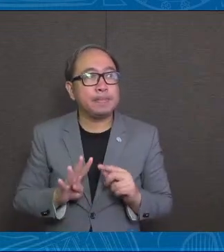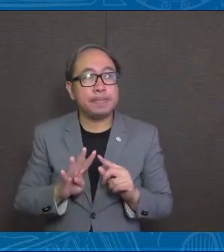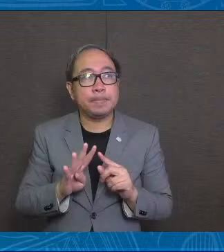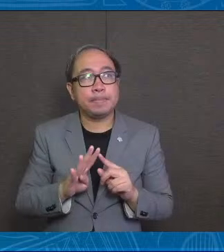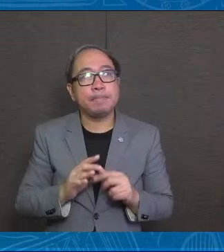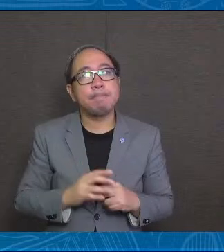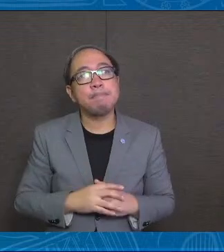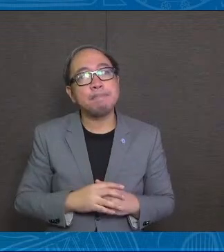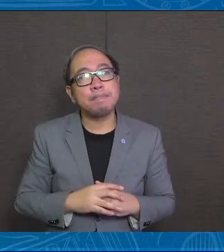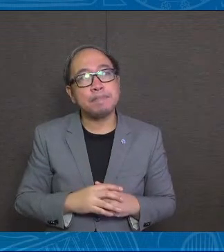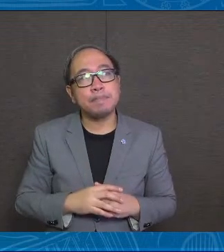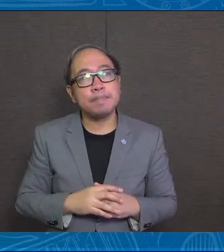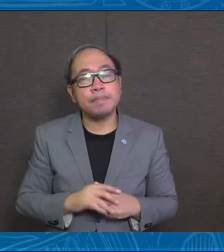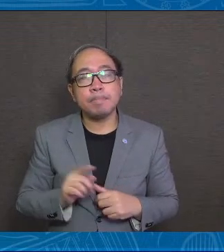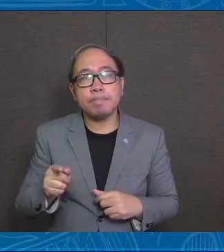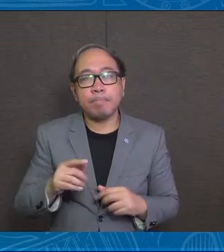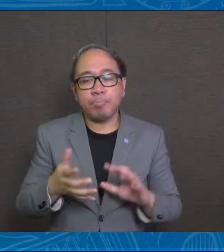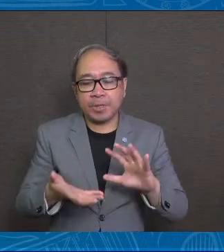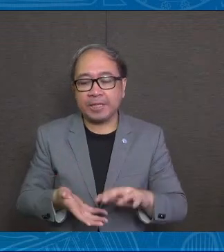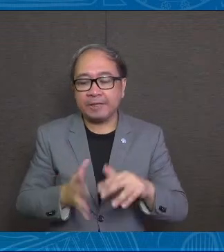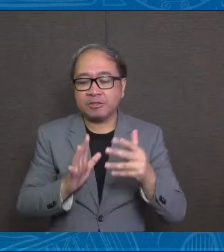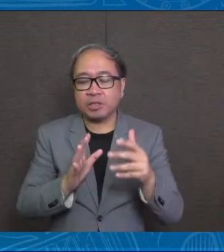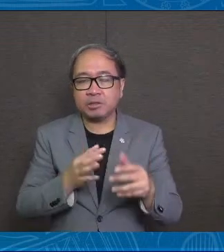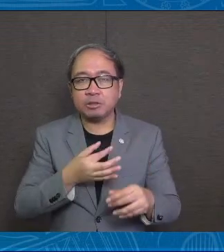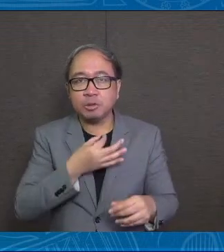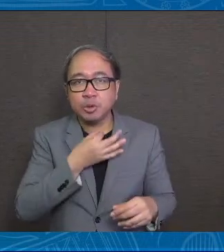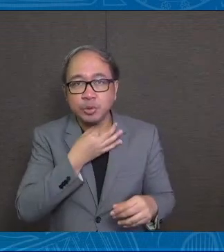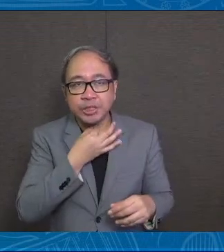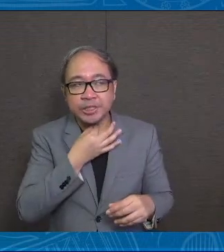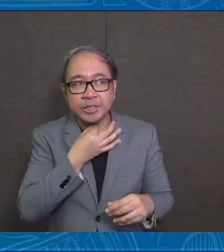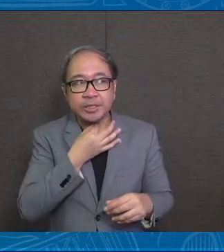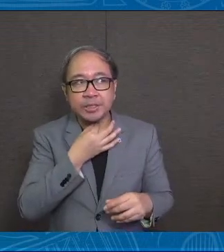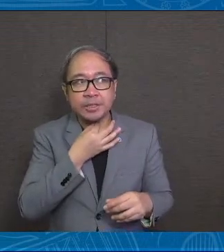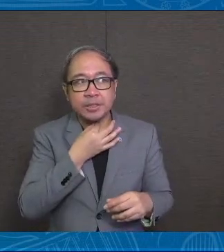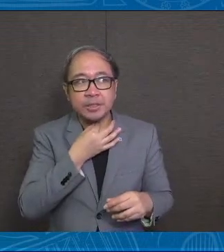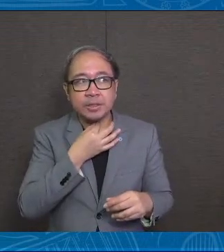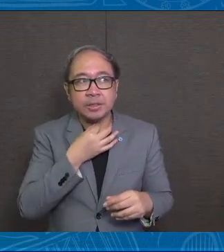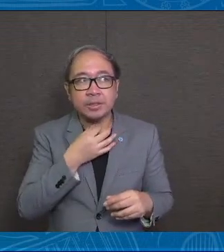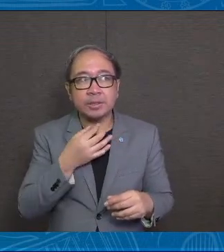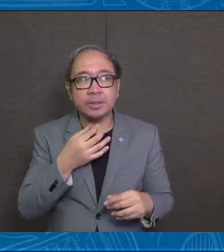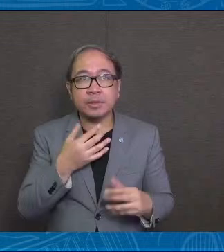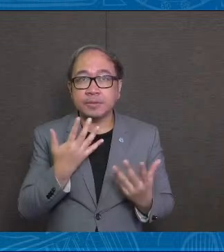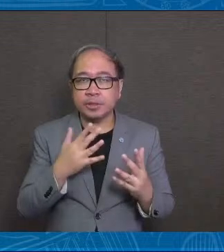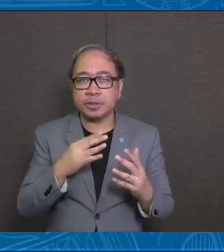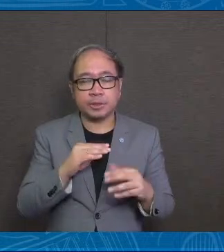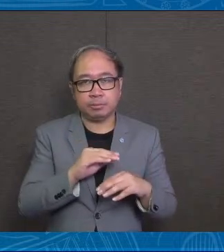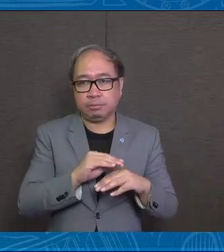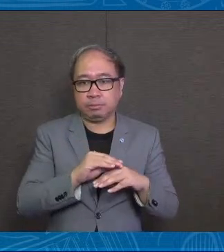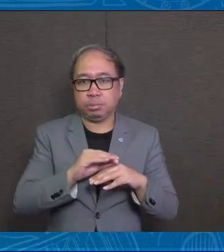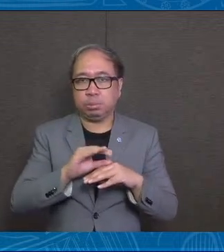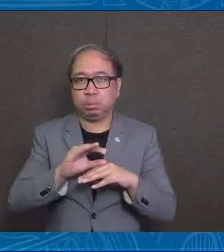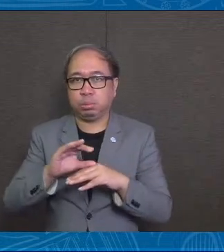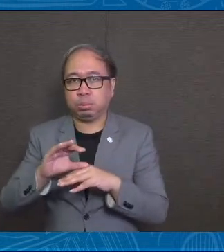national the disaster risk has increasing impact